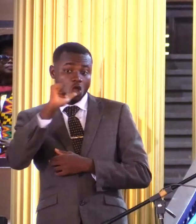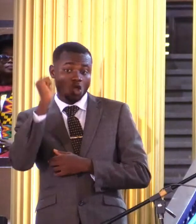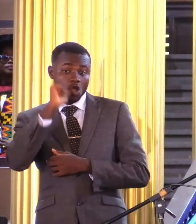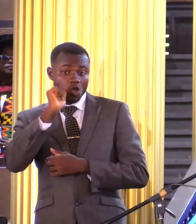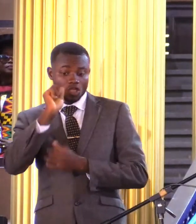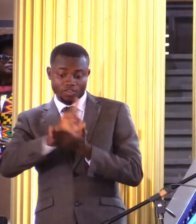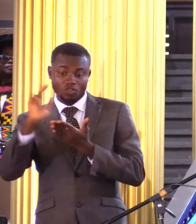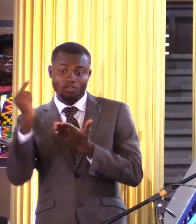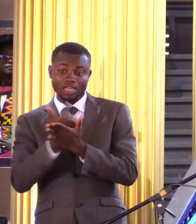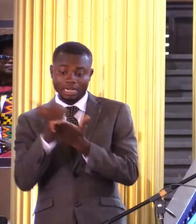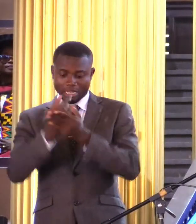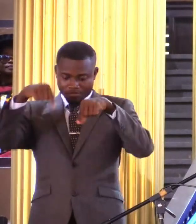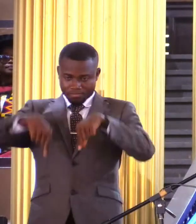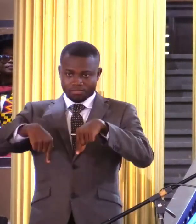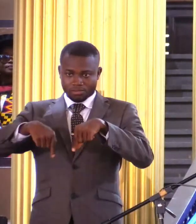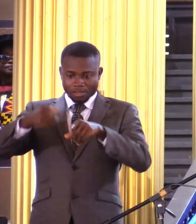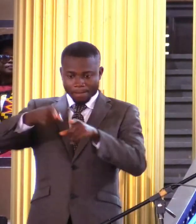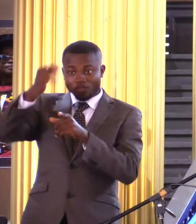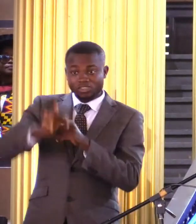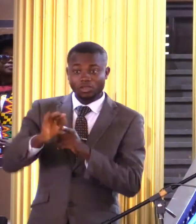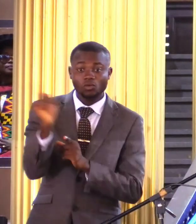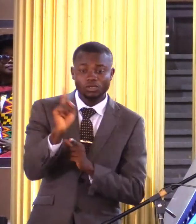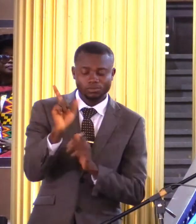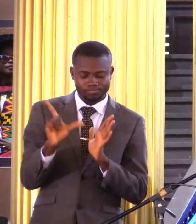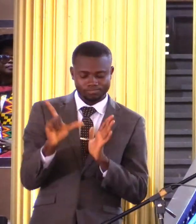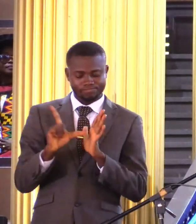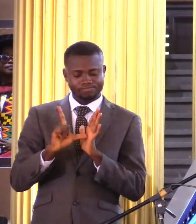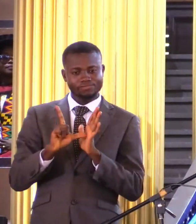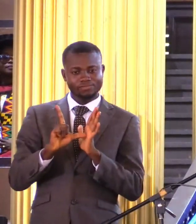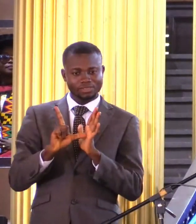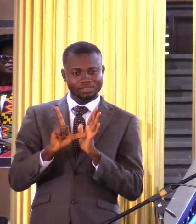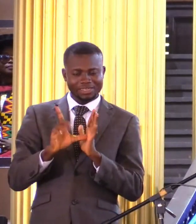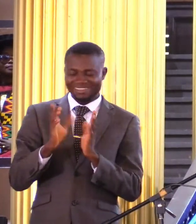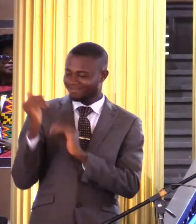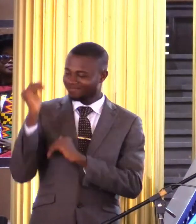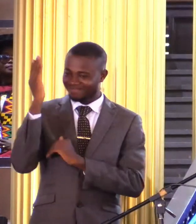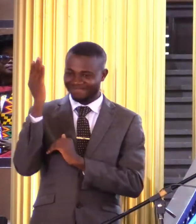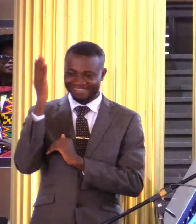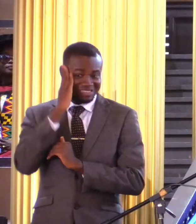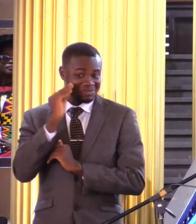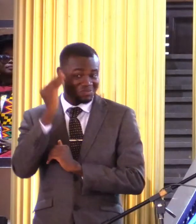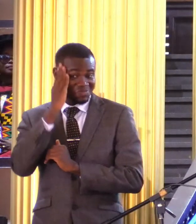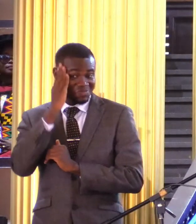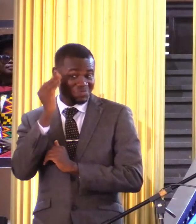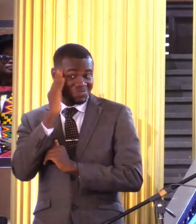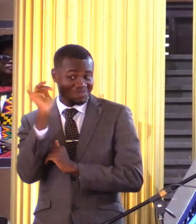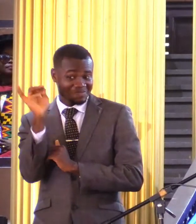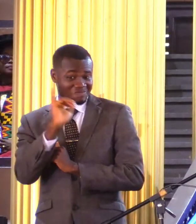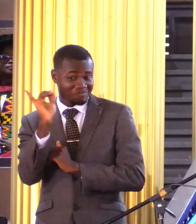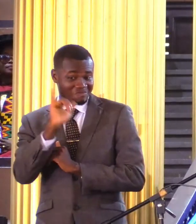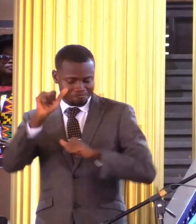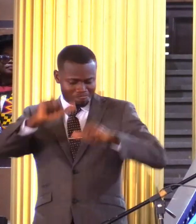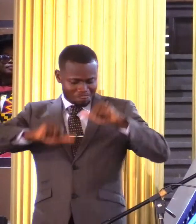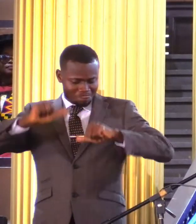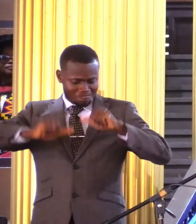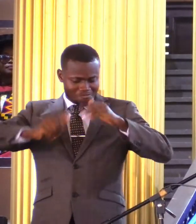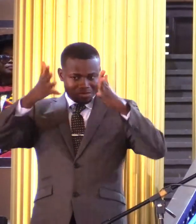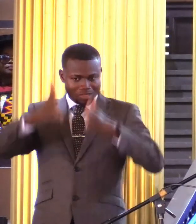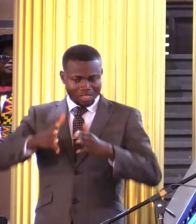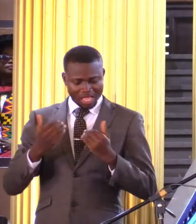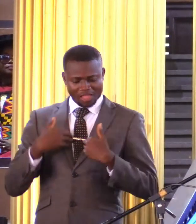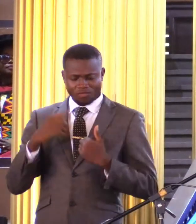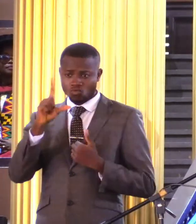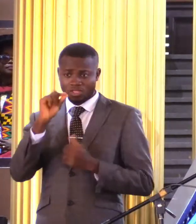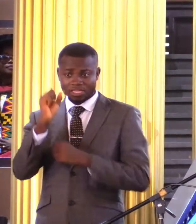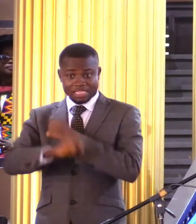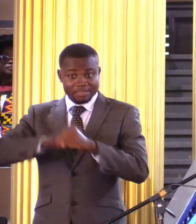of Ghana. She's a professor of linguistics, an experienced administrator, and has over 20 years'